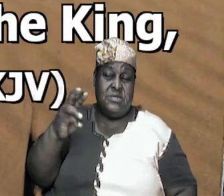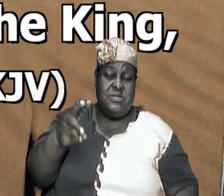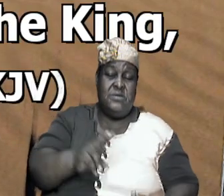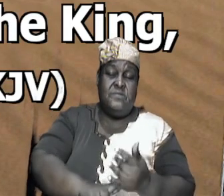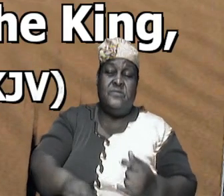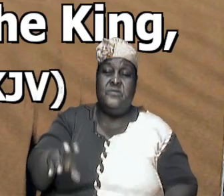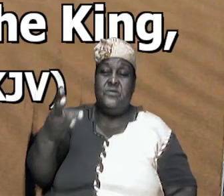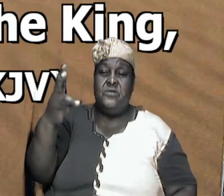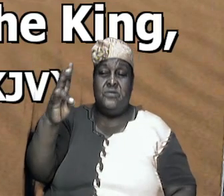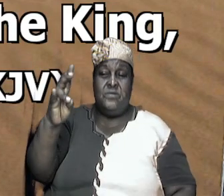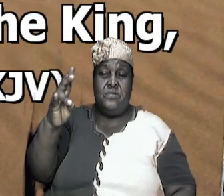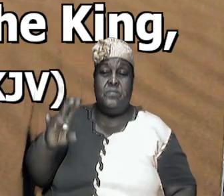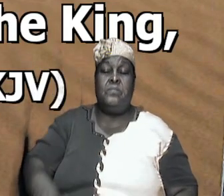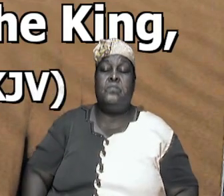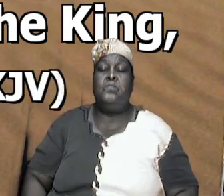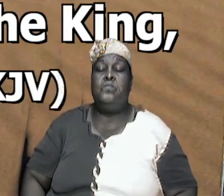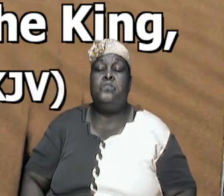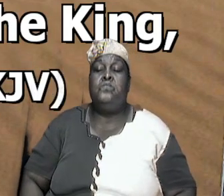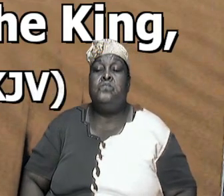17.